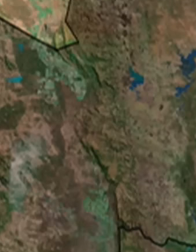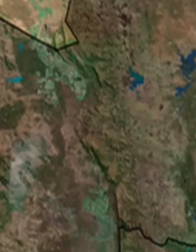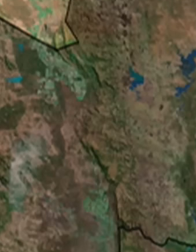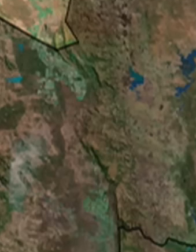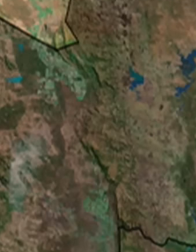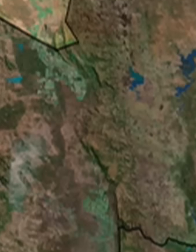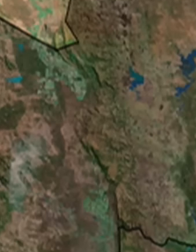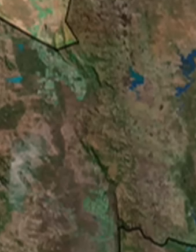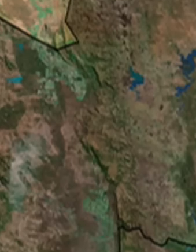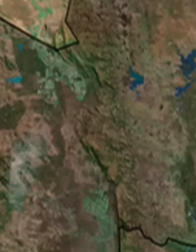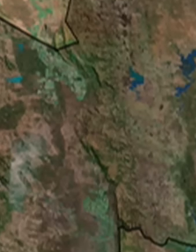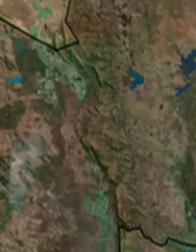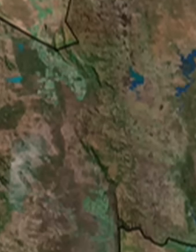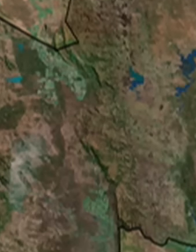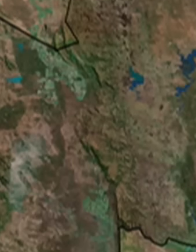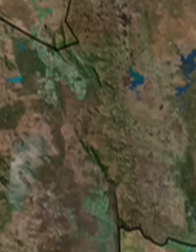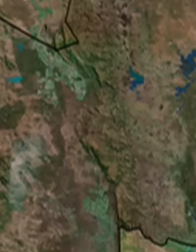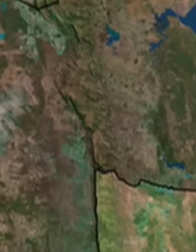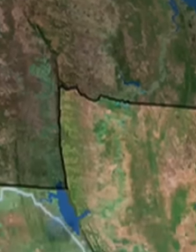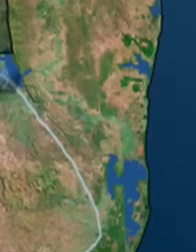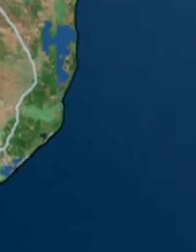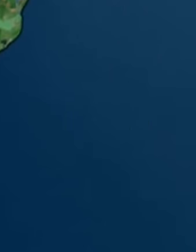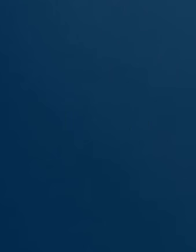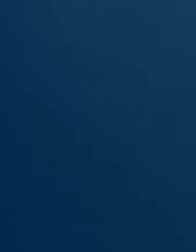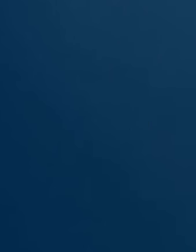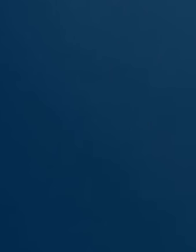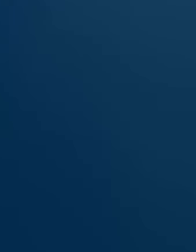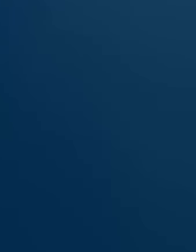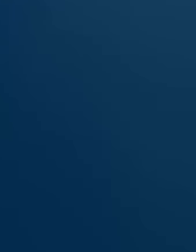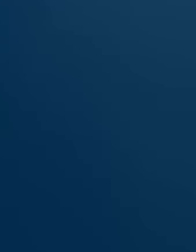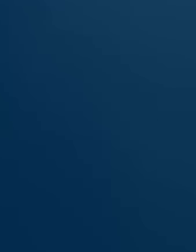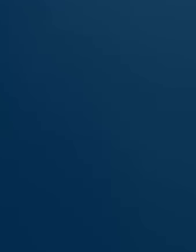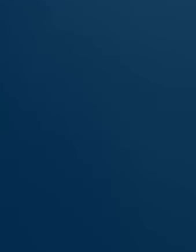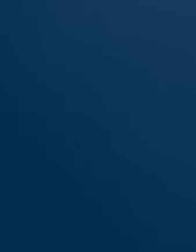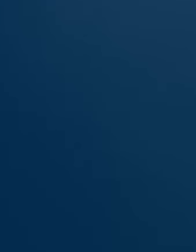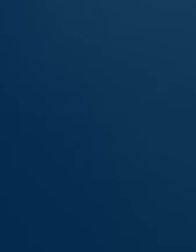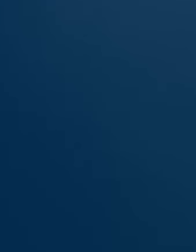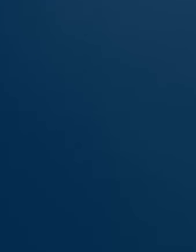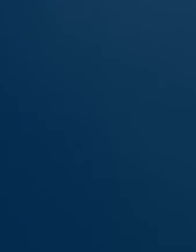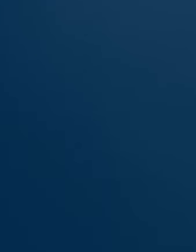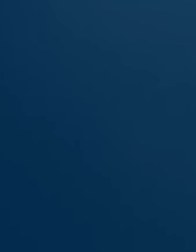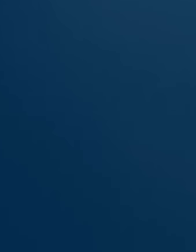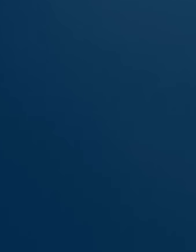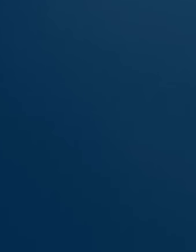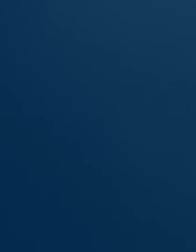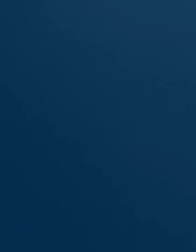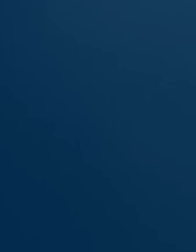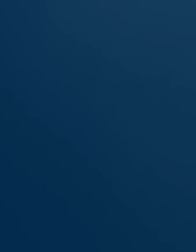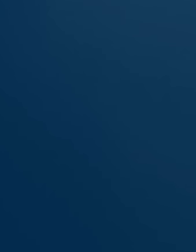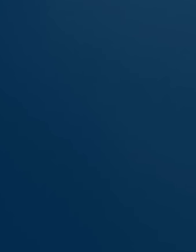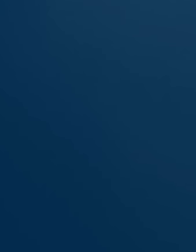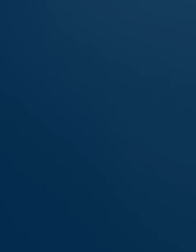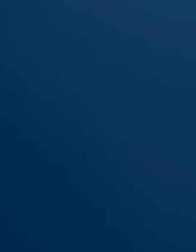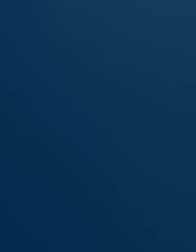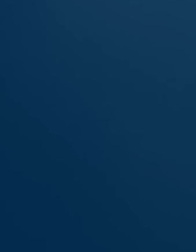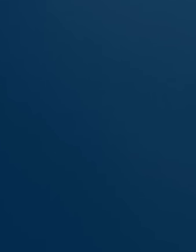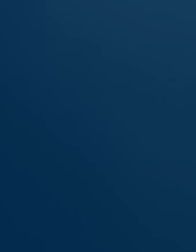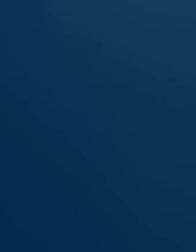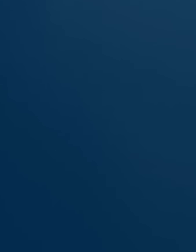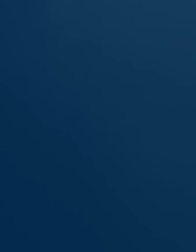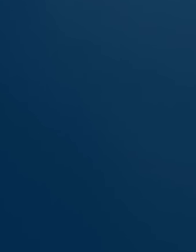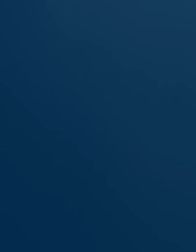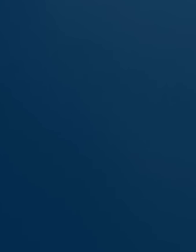Standard Tunnel teng di kgati di tla ritha ho mashome a mabedi a metse emene ka ofela ha re bala ka taka ro thekong o lundile Vryhead le teng